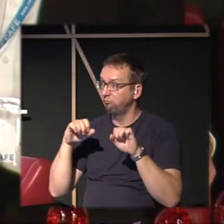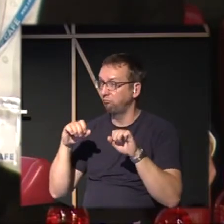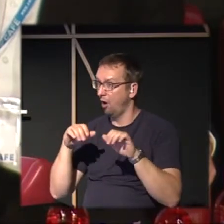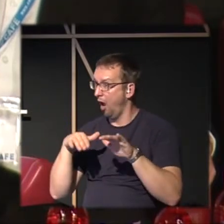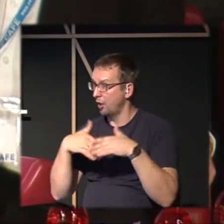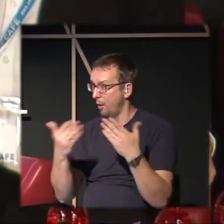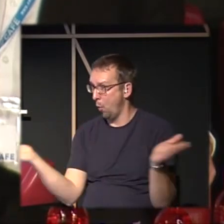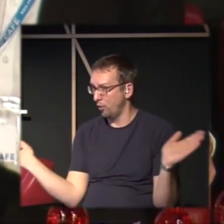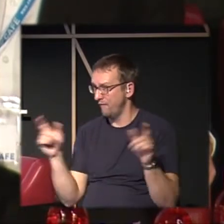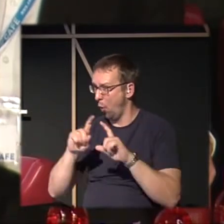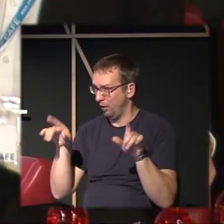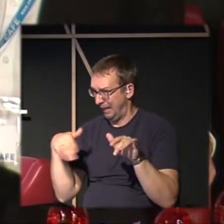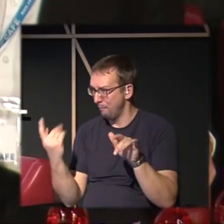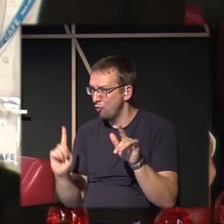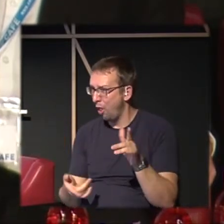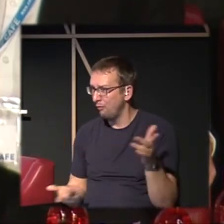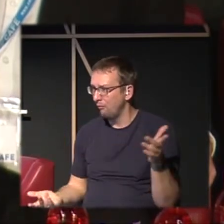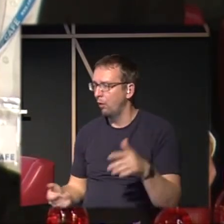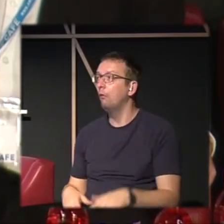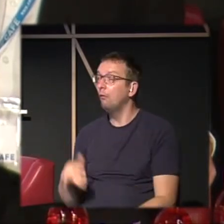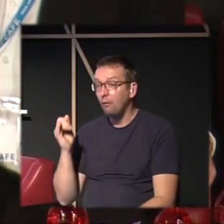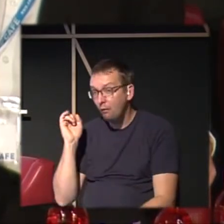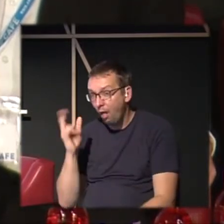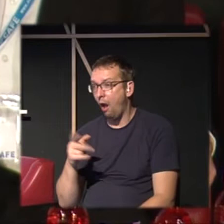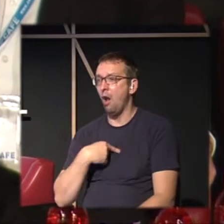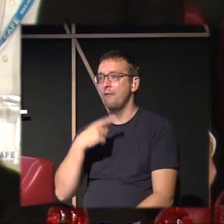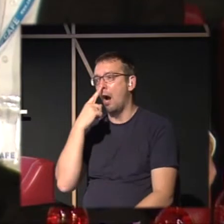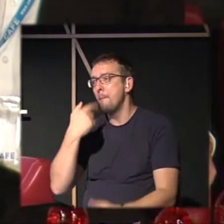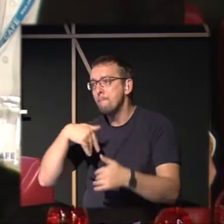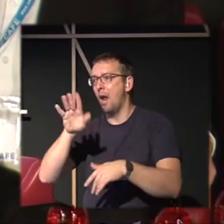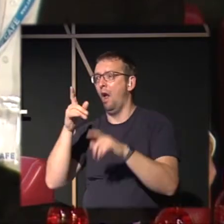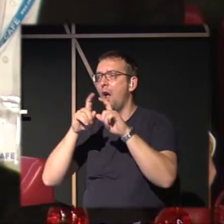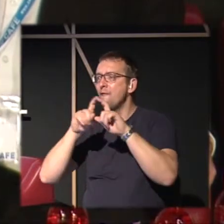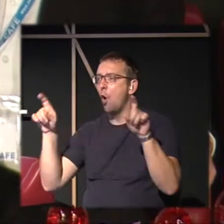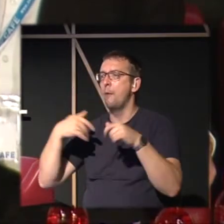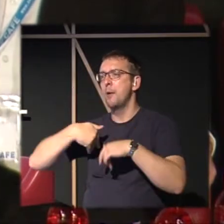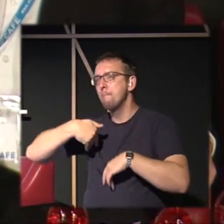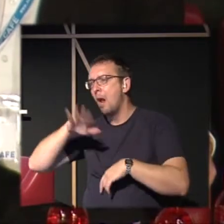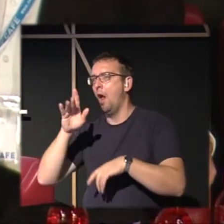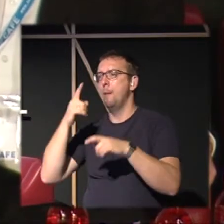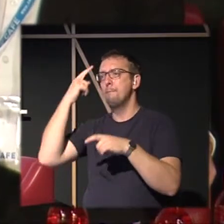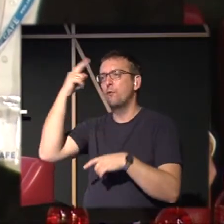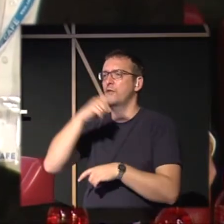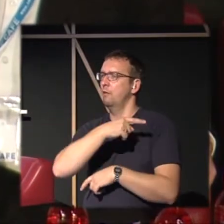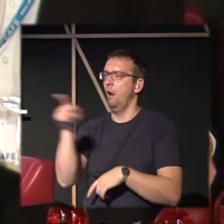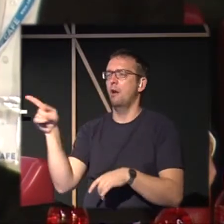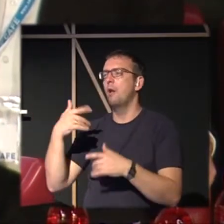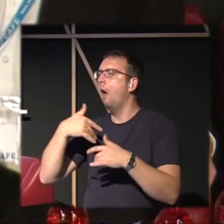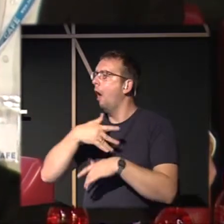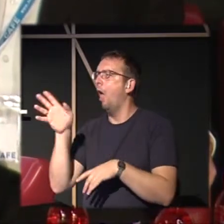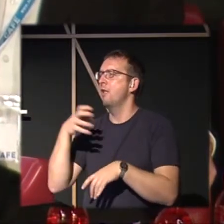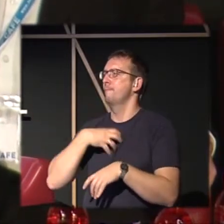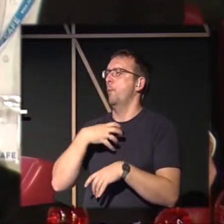awareness. But I would say that, to my opinion, I would leave this separate and continue